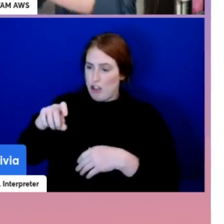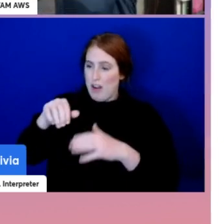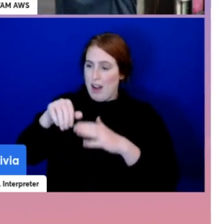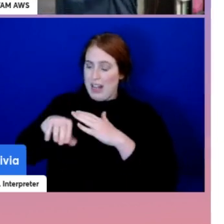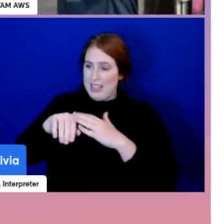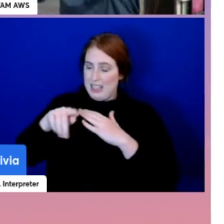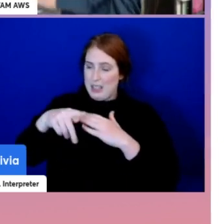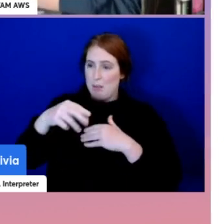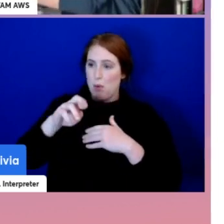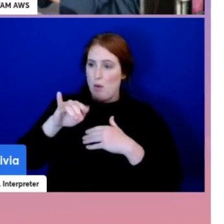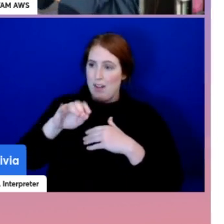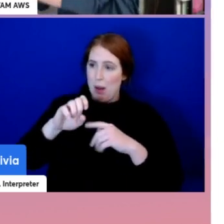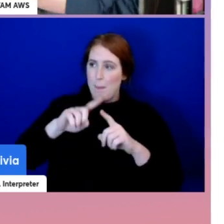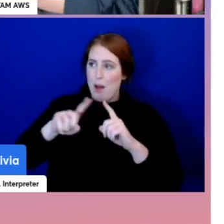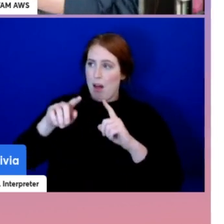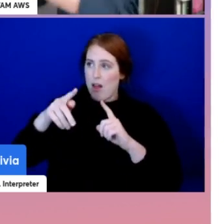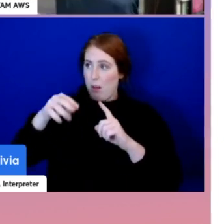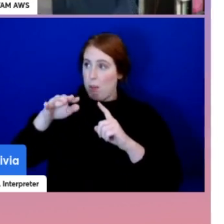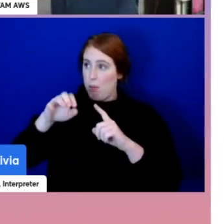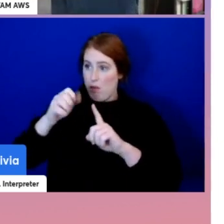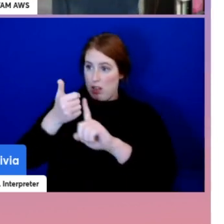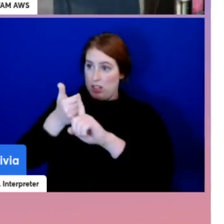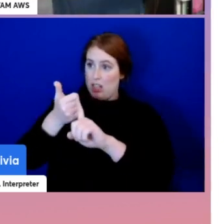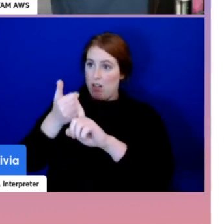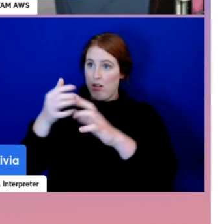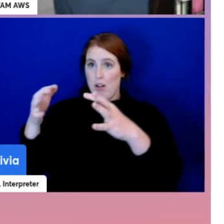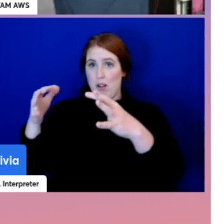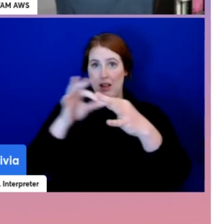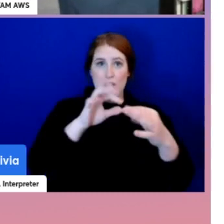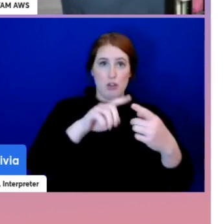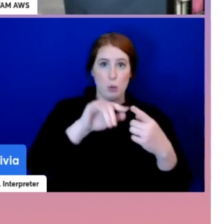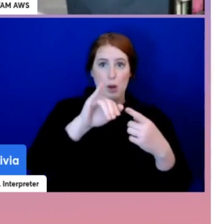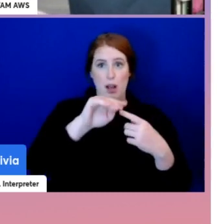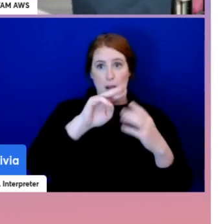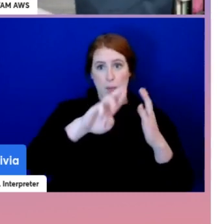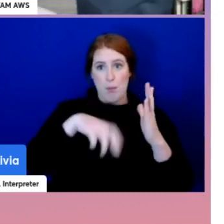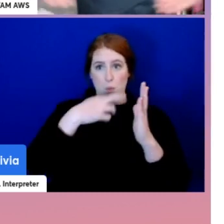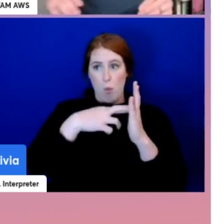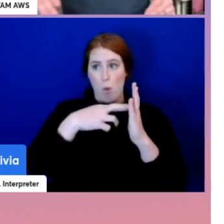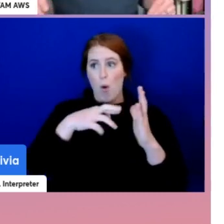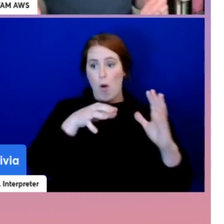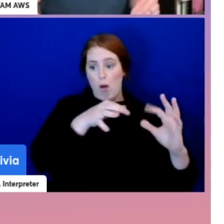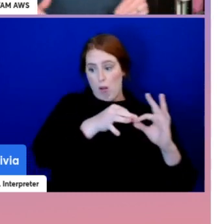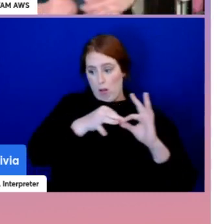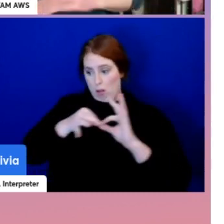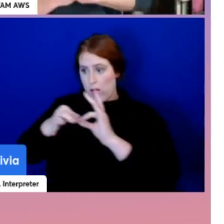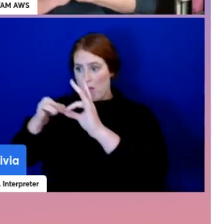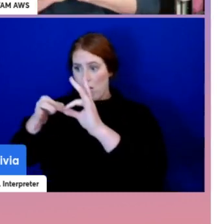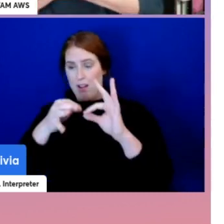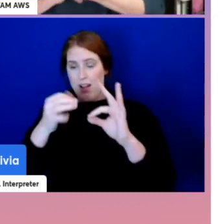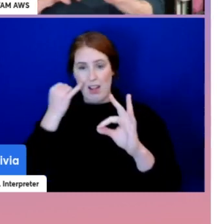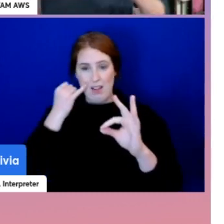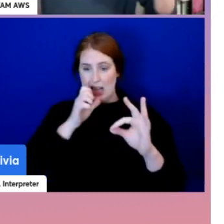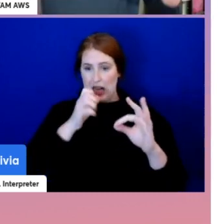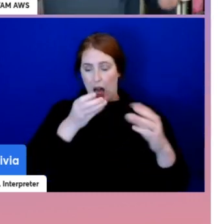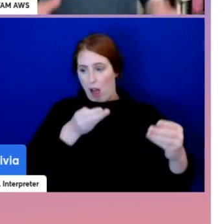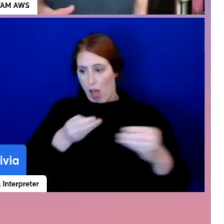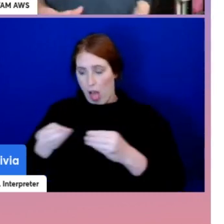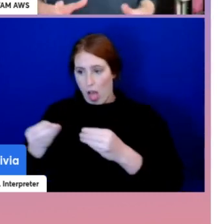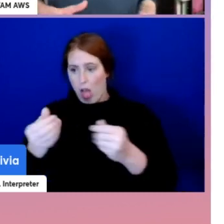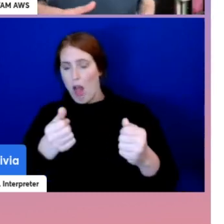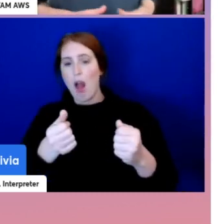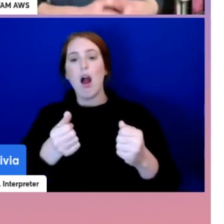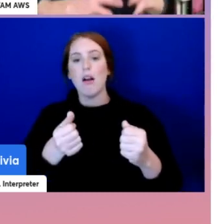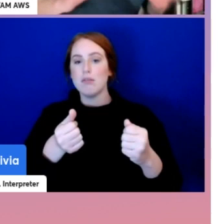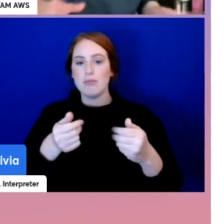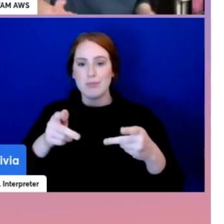saying that that profile should be linked to this IAM role. And if anything is wrong there, you get a permission error. So it's very,